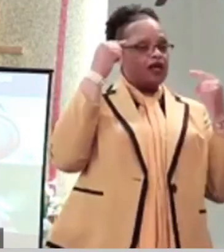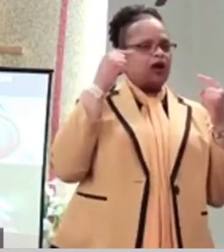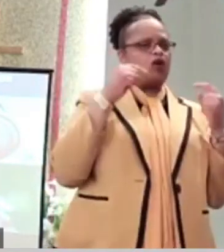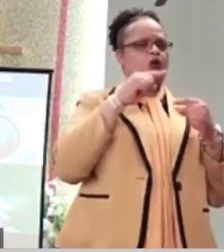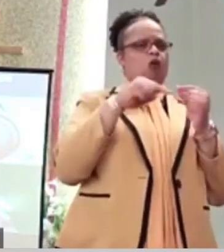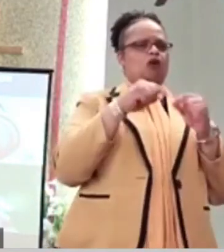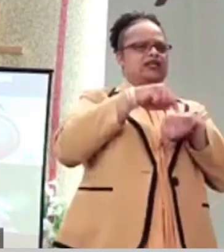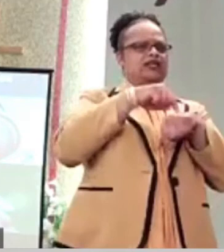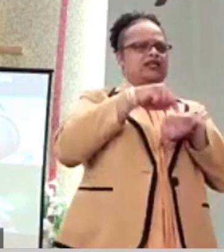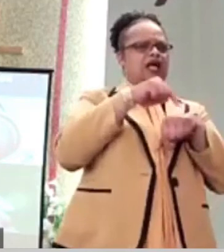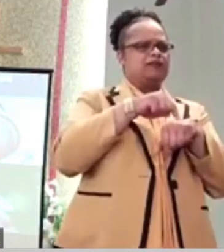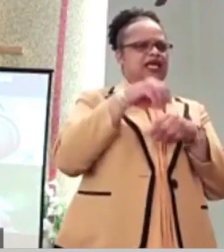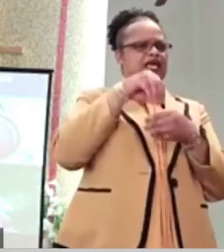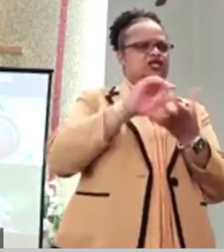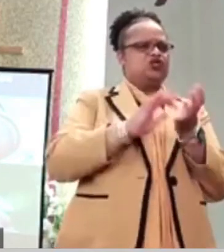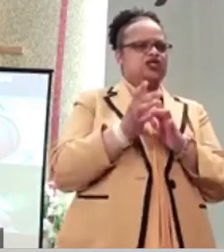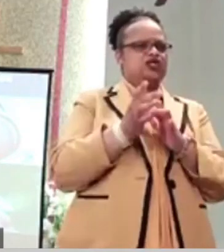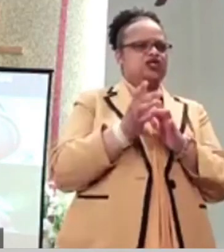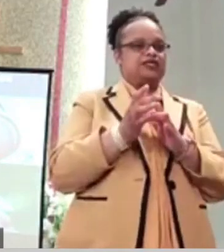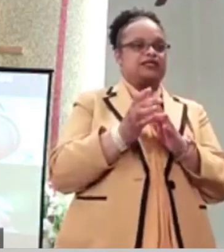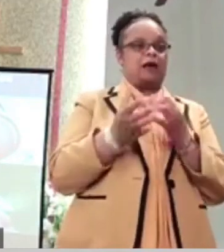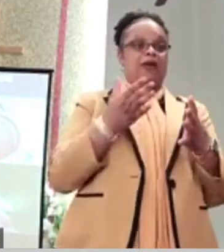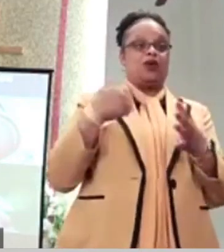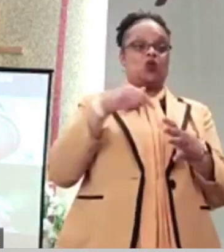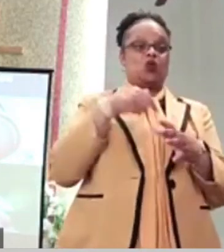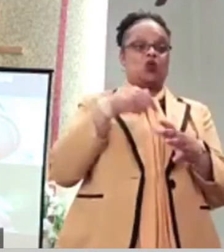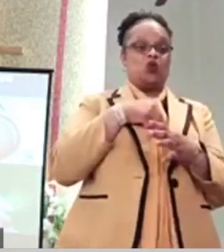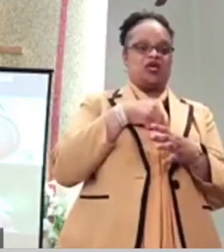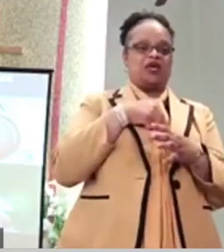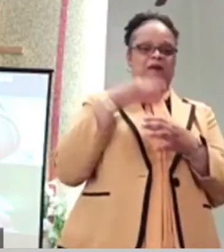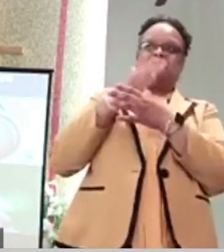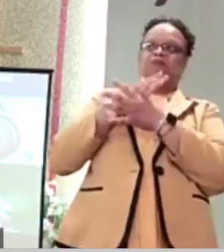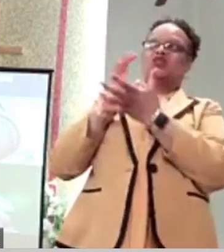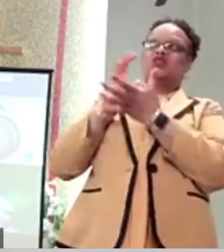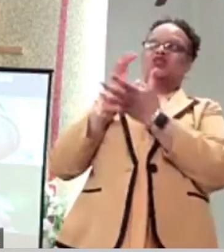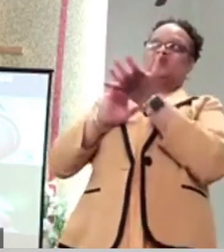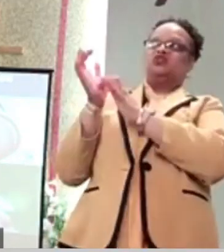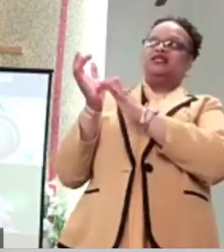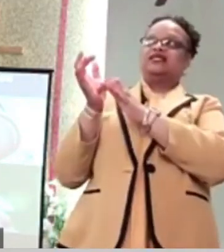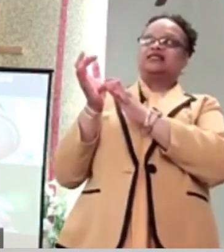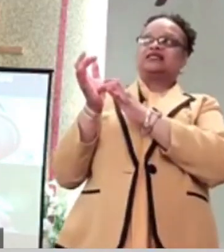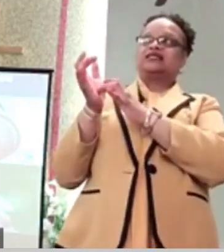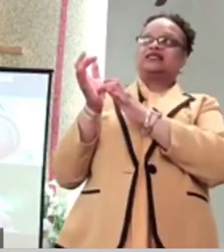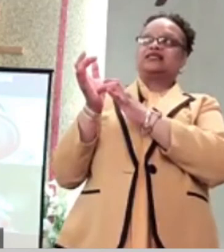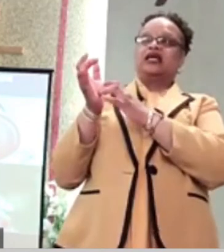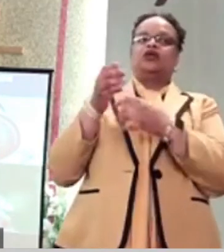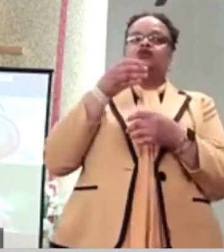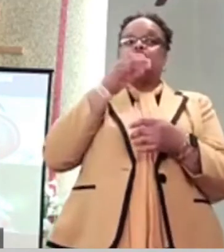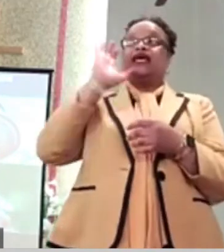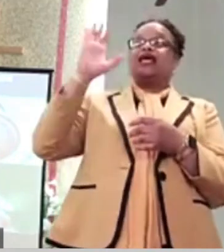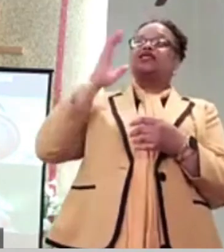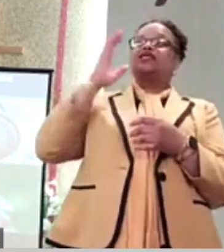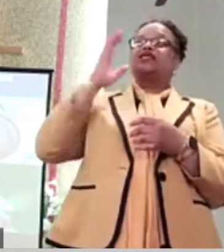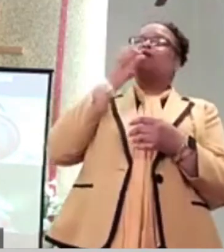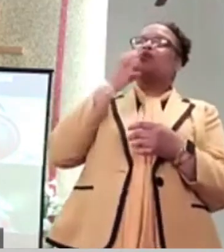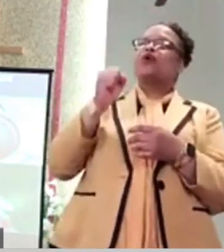in Christ, we annoyed Christ while we sat on the body of Christ, drinking in this precious blood of